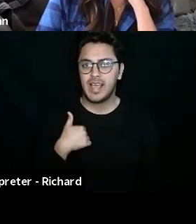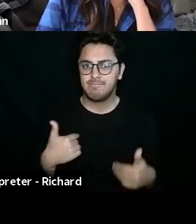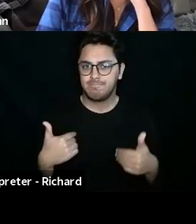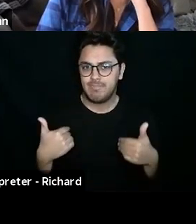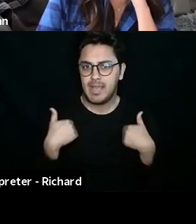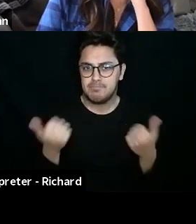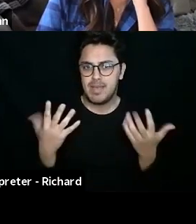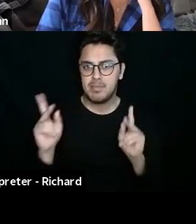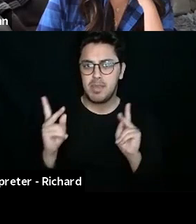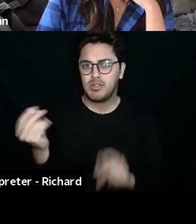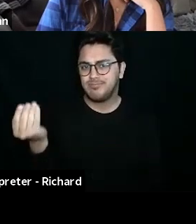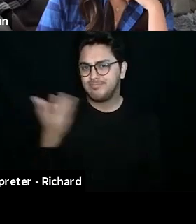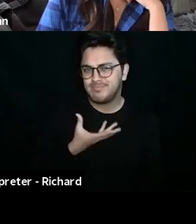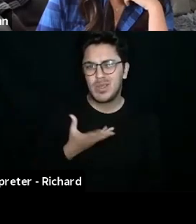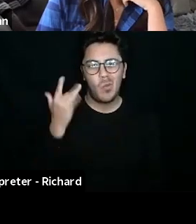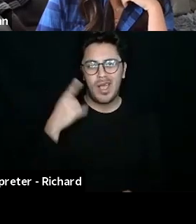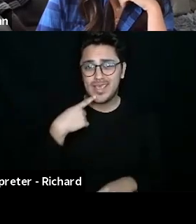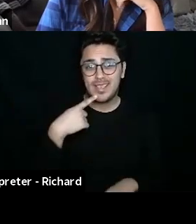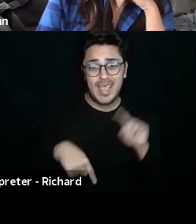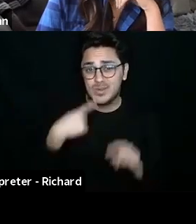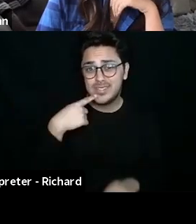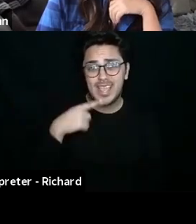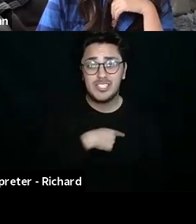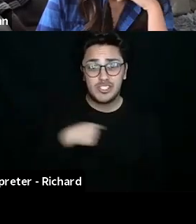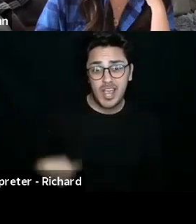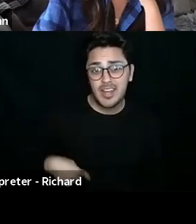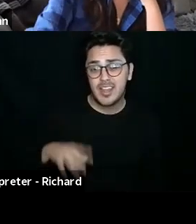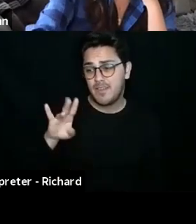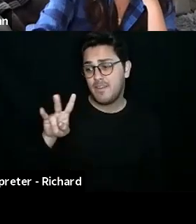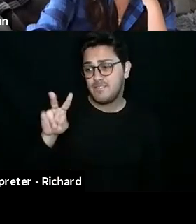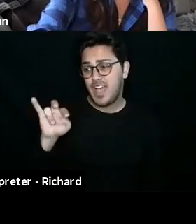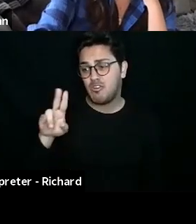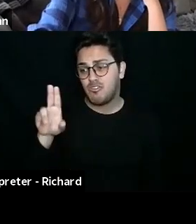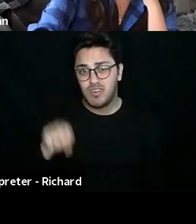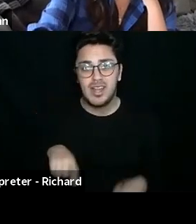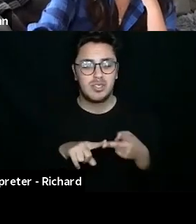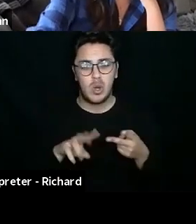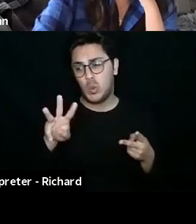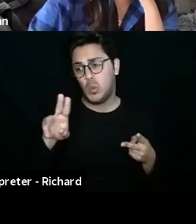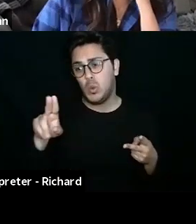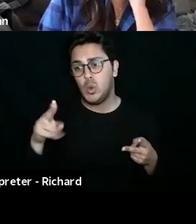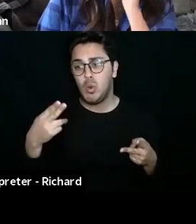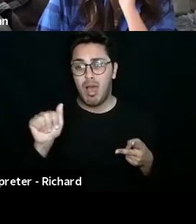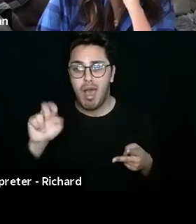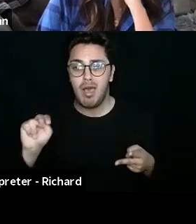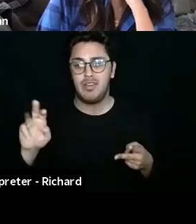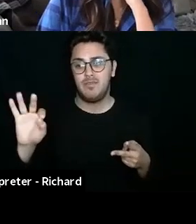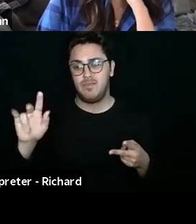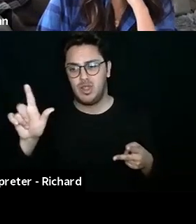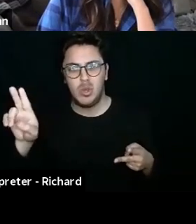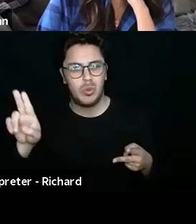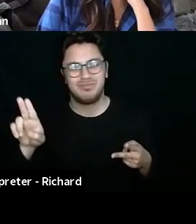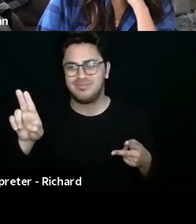Juju, why can't you say China virus or Wuhan flu? Because isn't it actually correct? It's from China, it's from Wuhan. Why can't you say that?